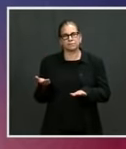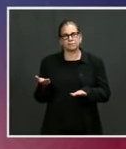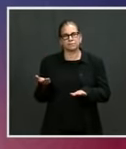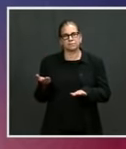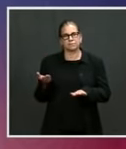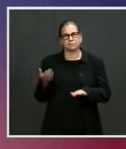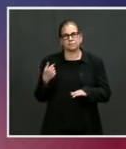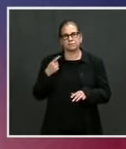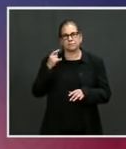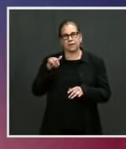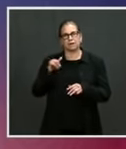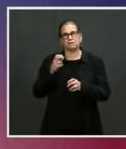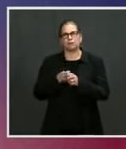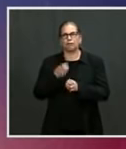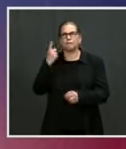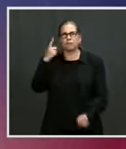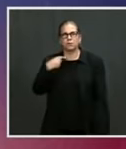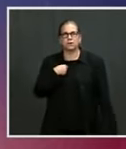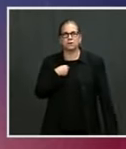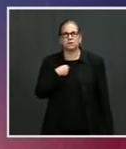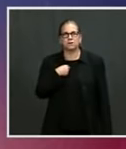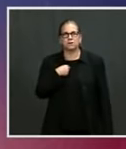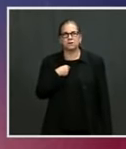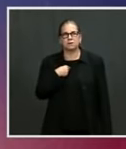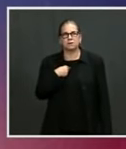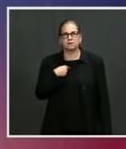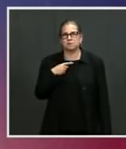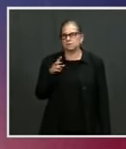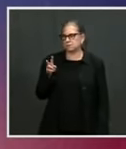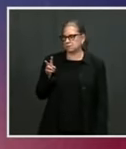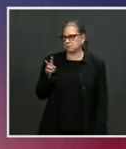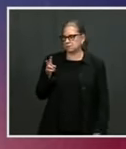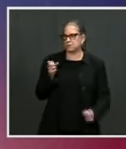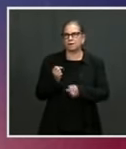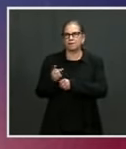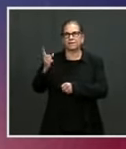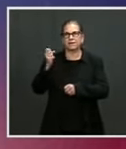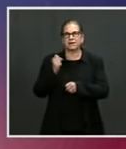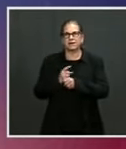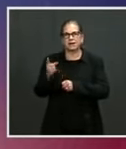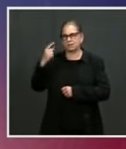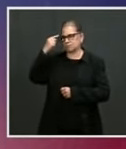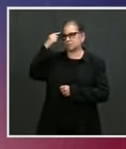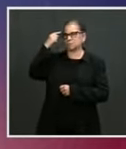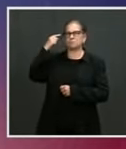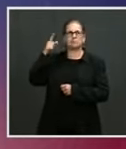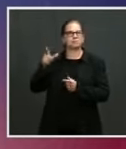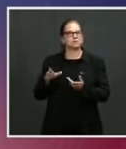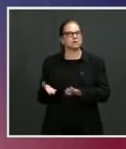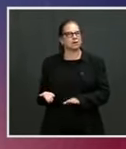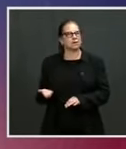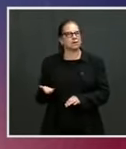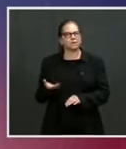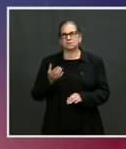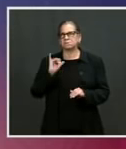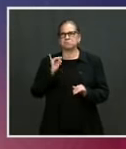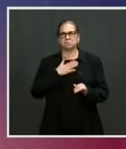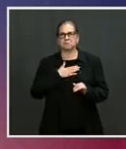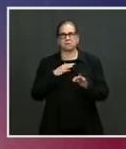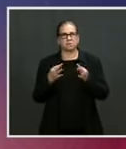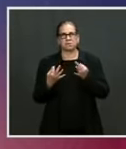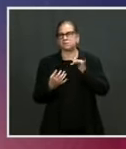a hard time of year for me and our family, just like it is for so many of